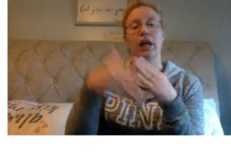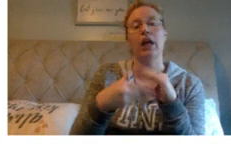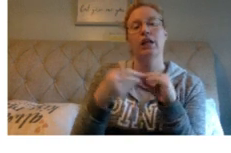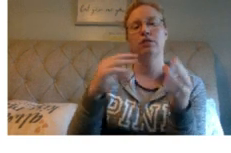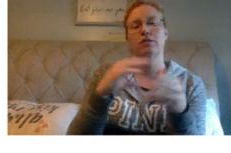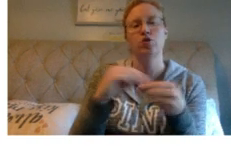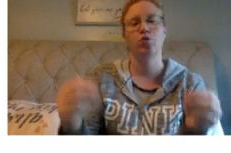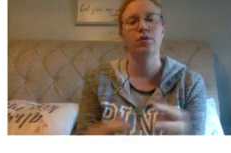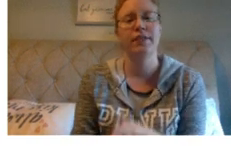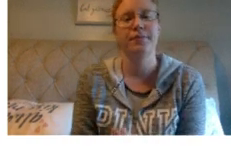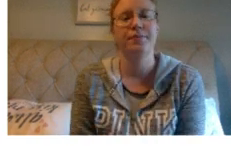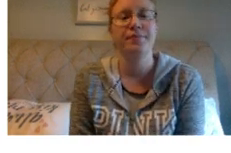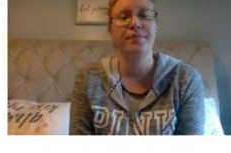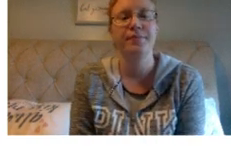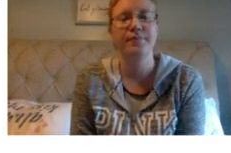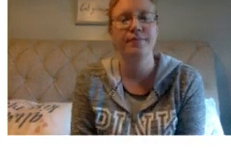story.